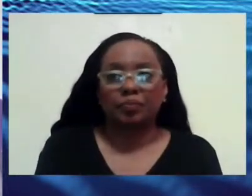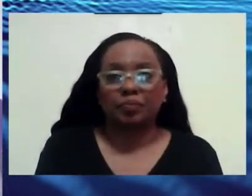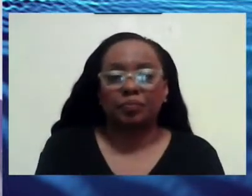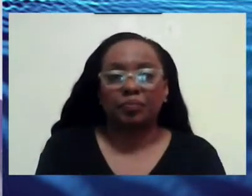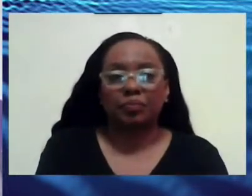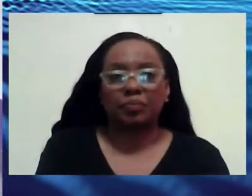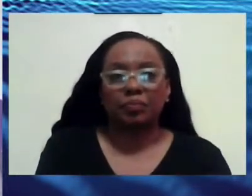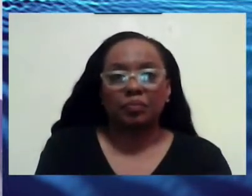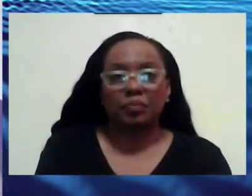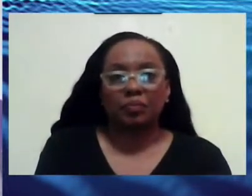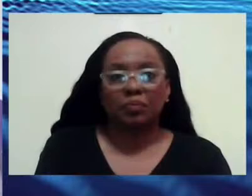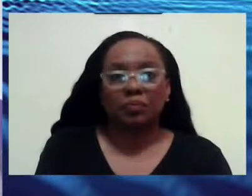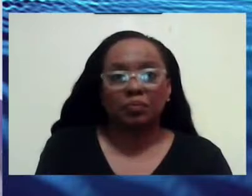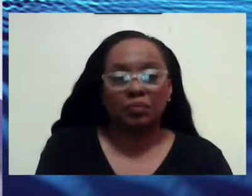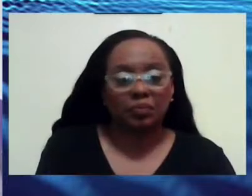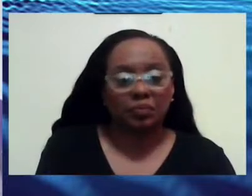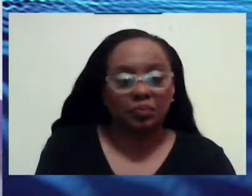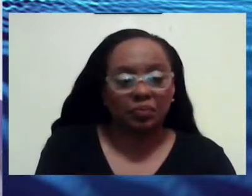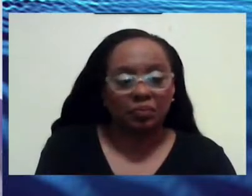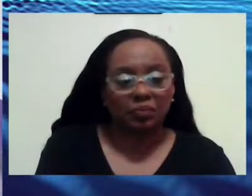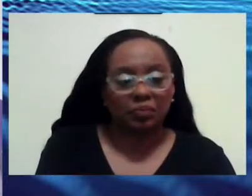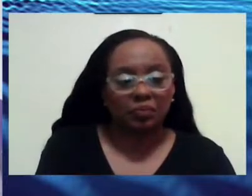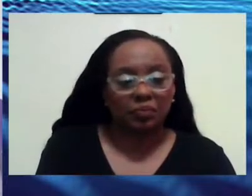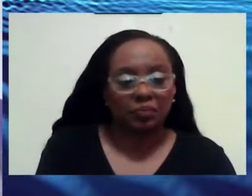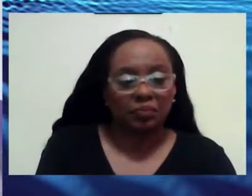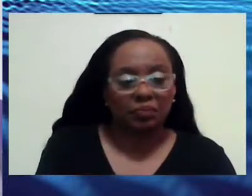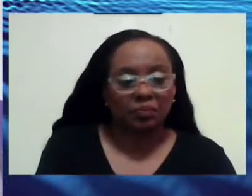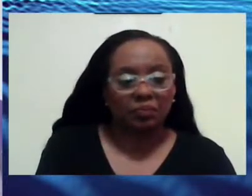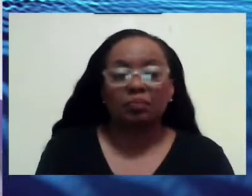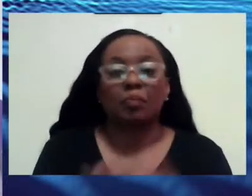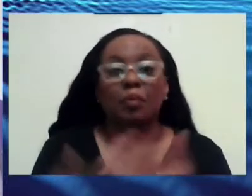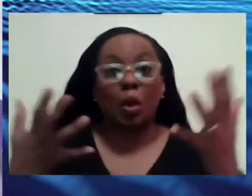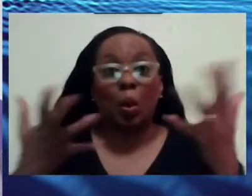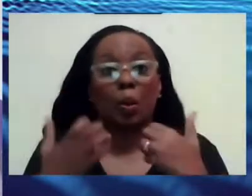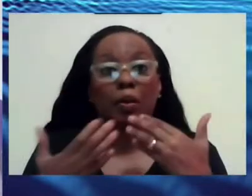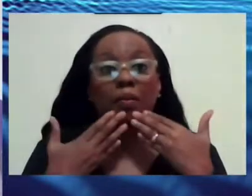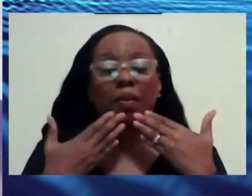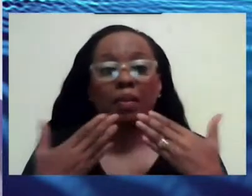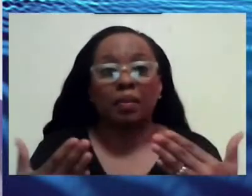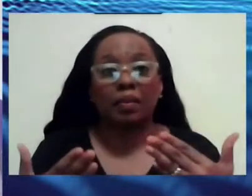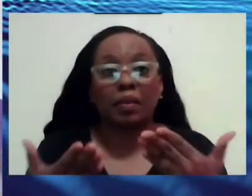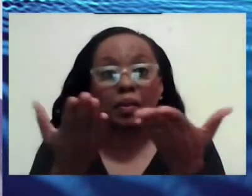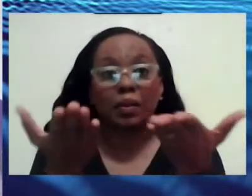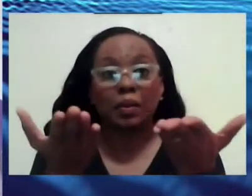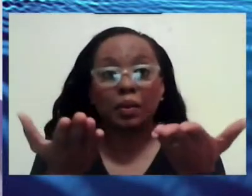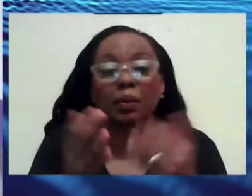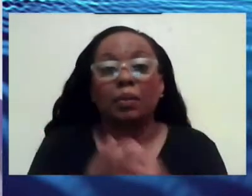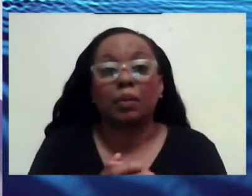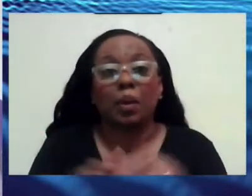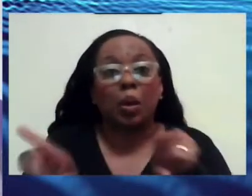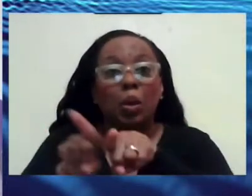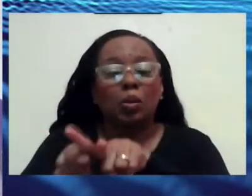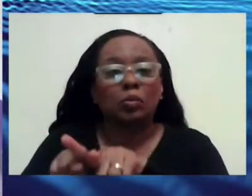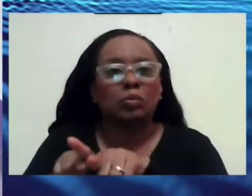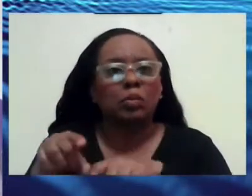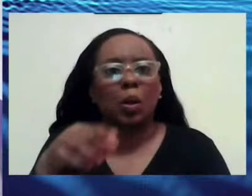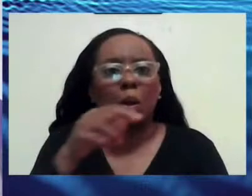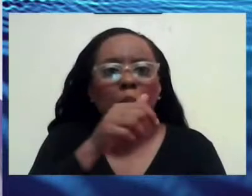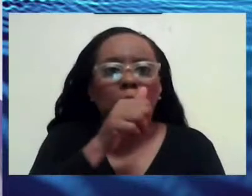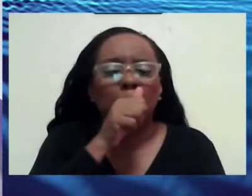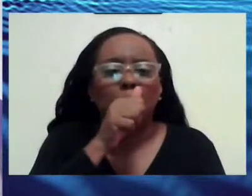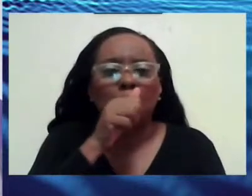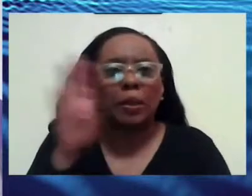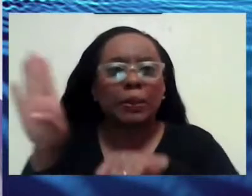want to say a special thanks to the general public and also to the private sector of the